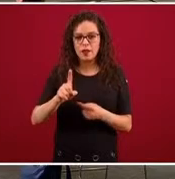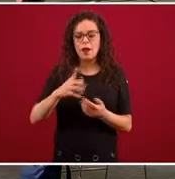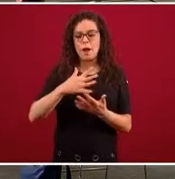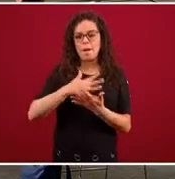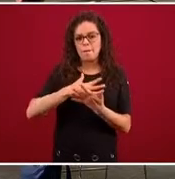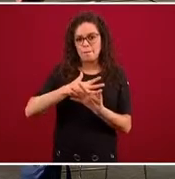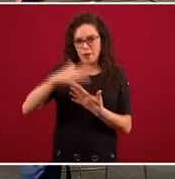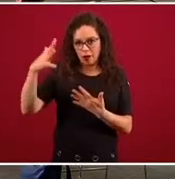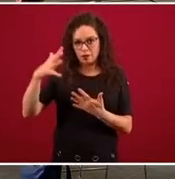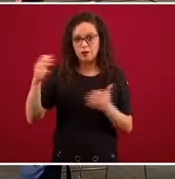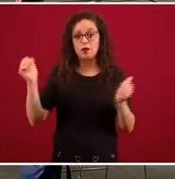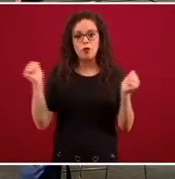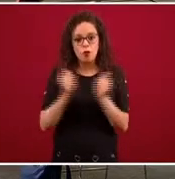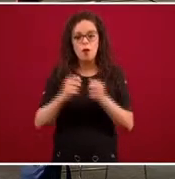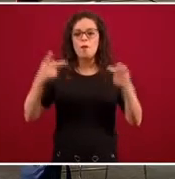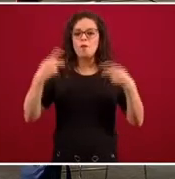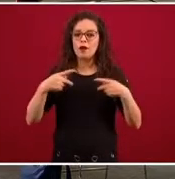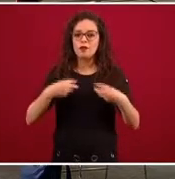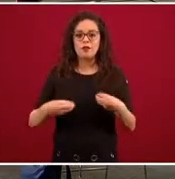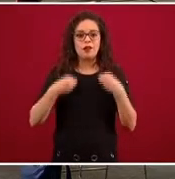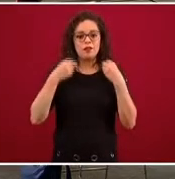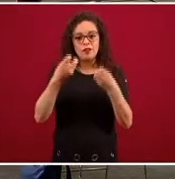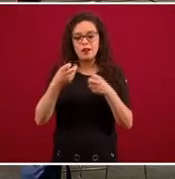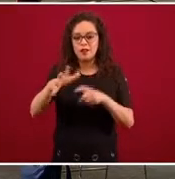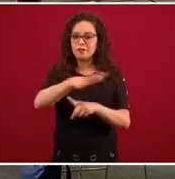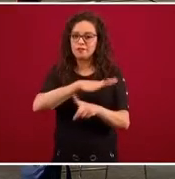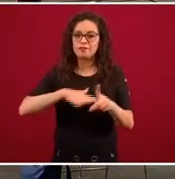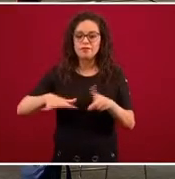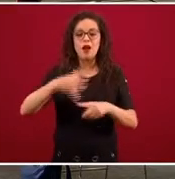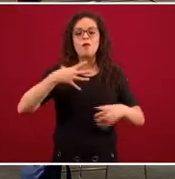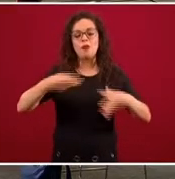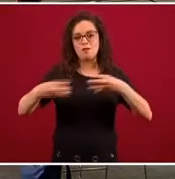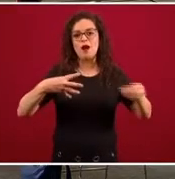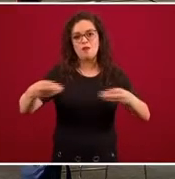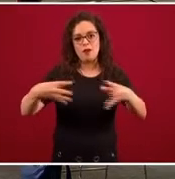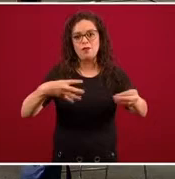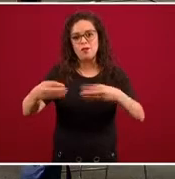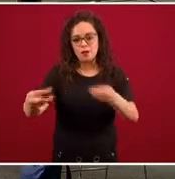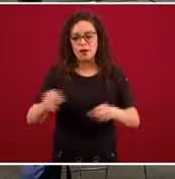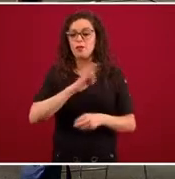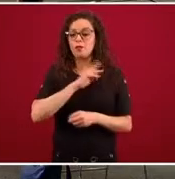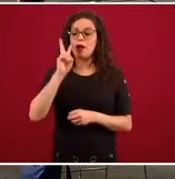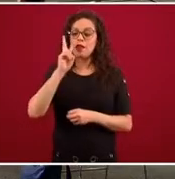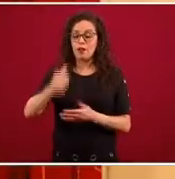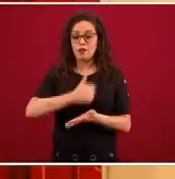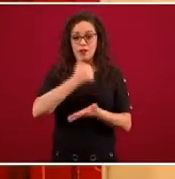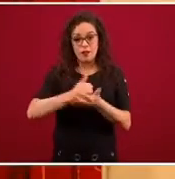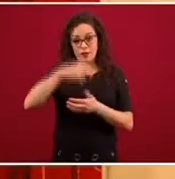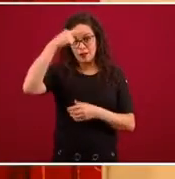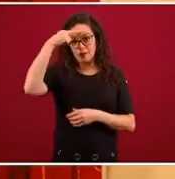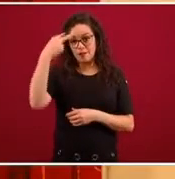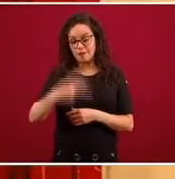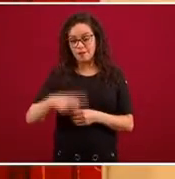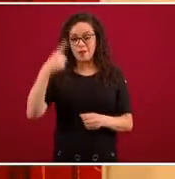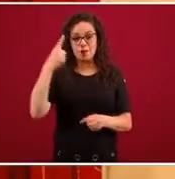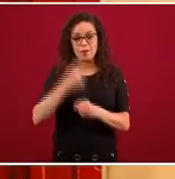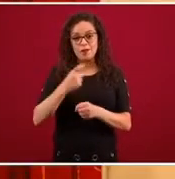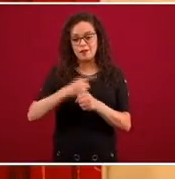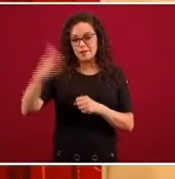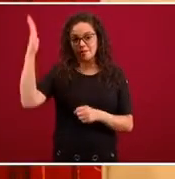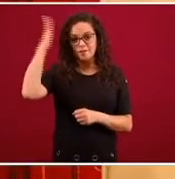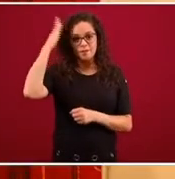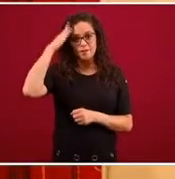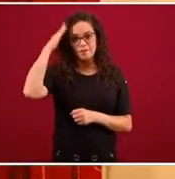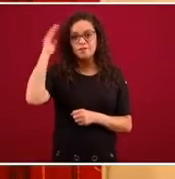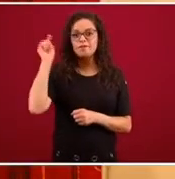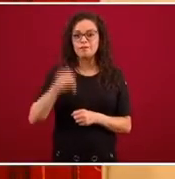at the a nivel community level. comunitario. Y entonces aquí So you can podemos see también over ver, por here ejemplo, in la Ciudad Mexico de City México that has this encabezando esa tasa high de incidence